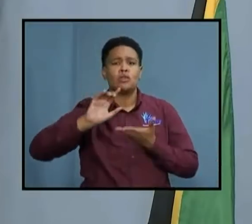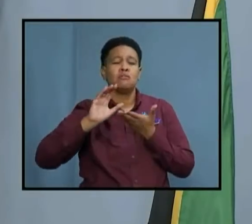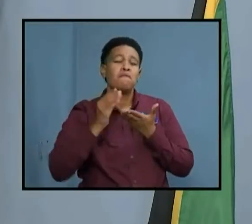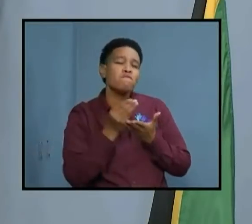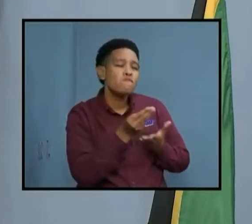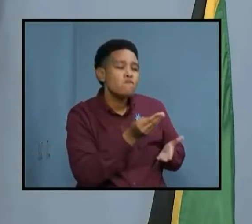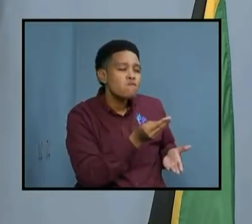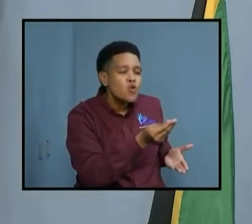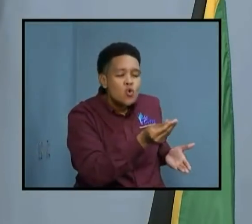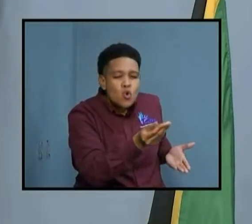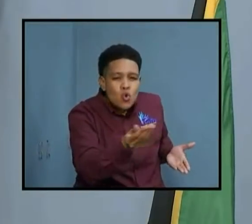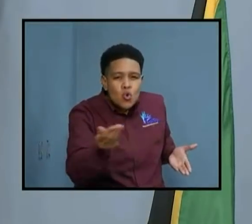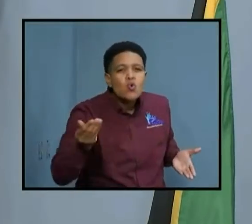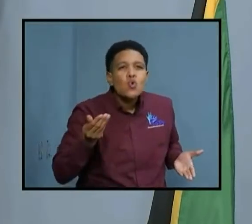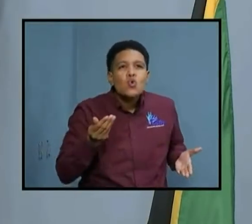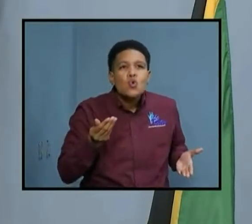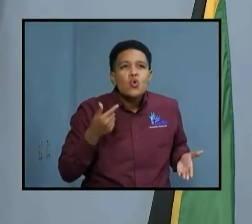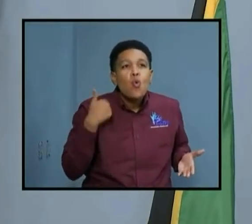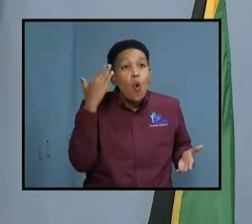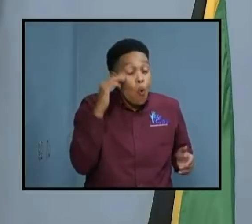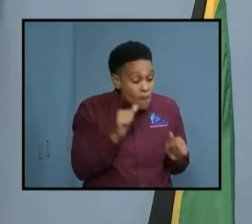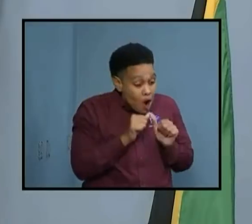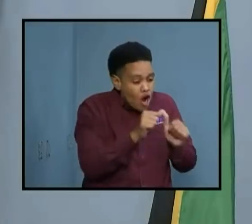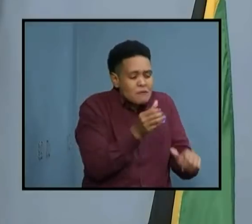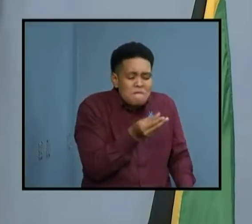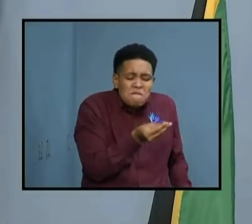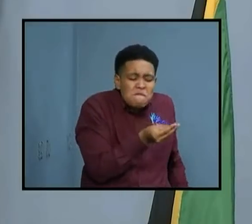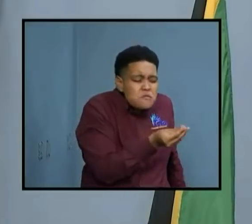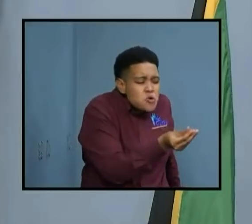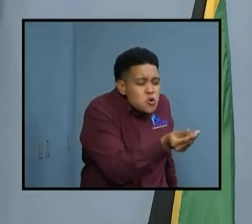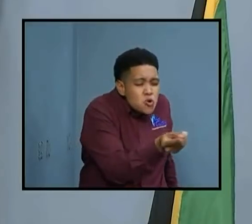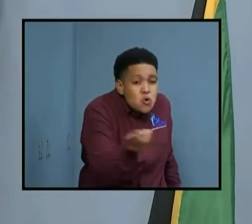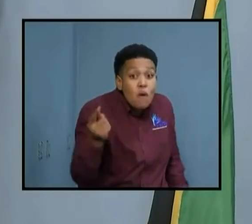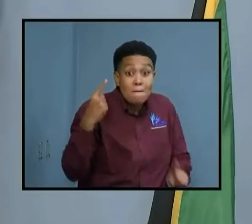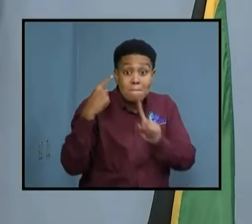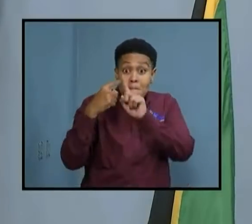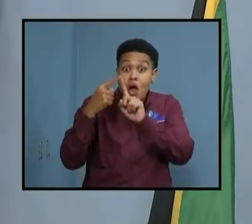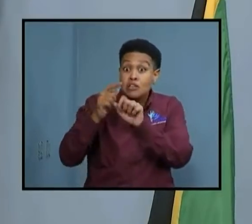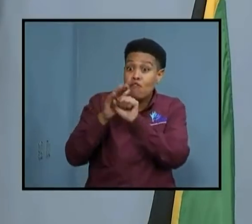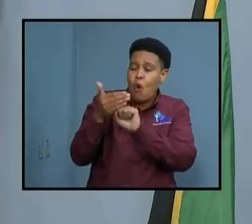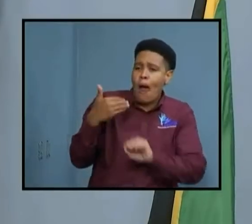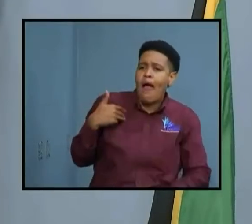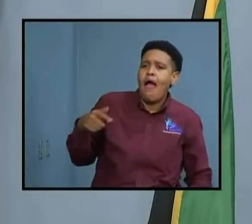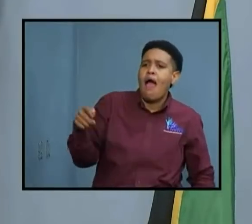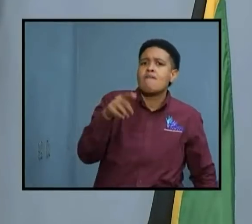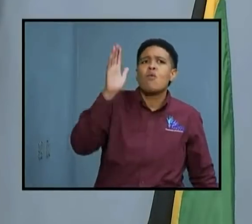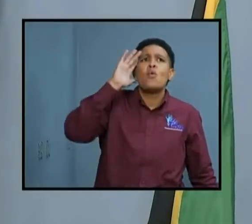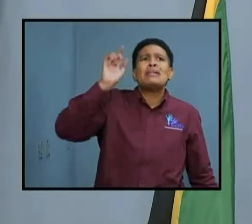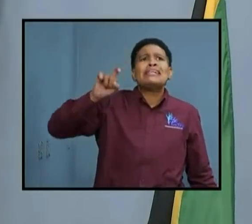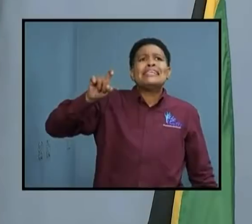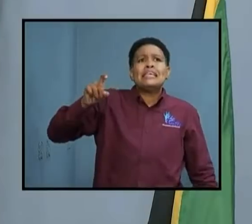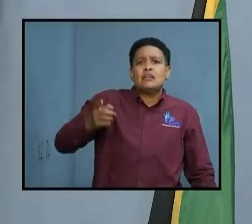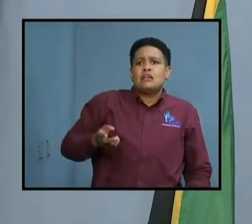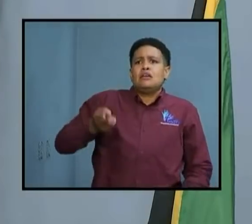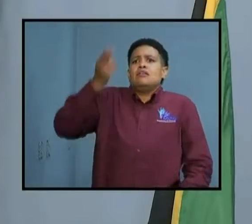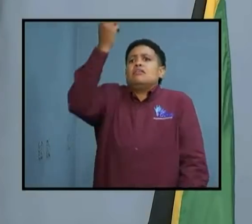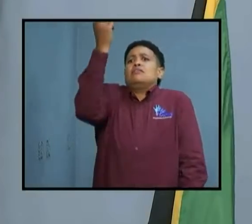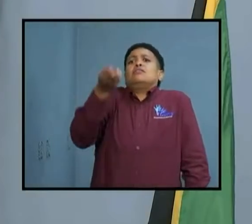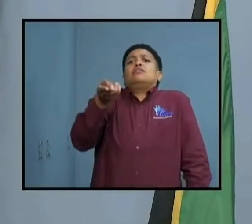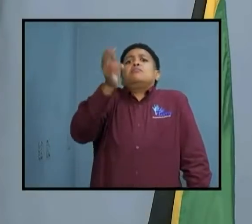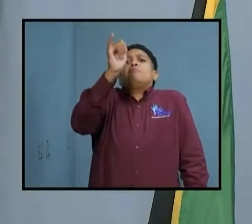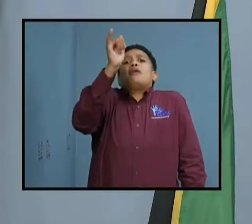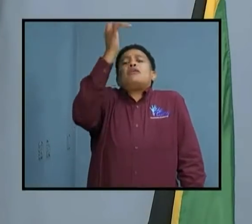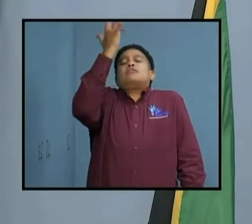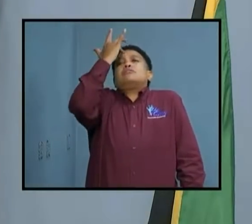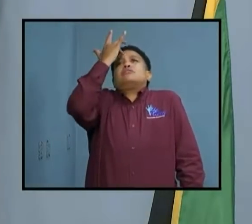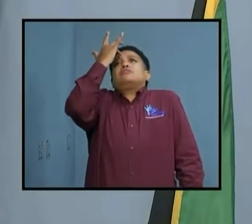hope that this continues, that a minority of the positive cases will need that type of intensive care. And